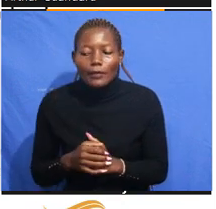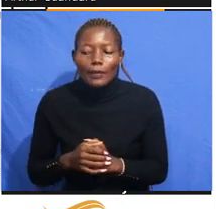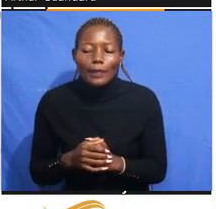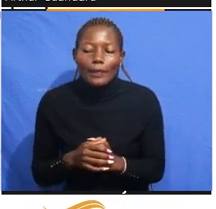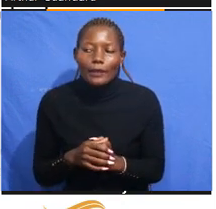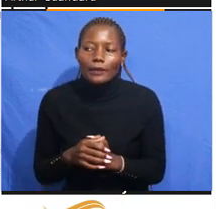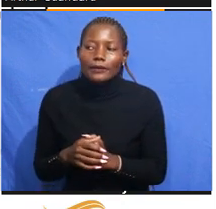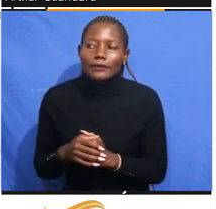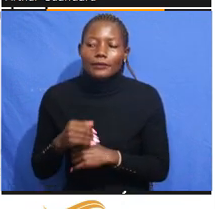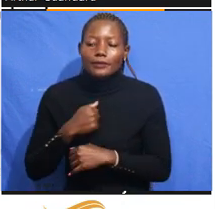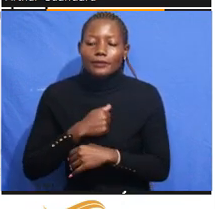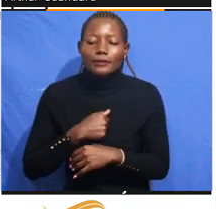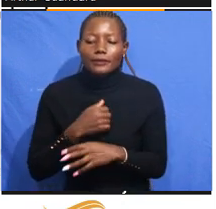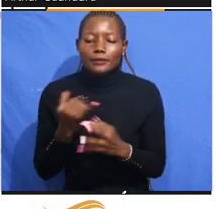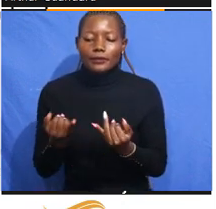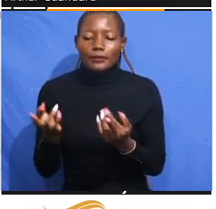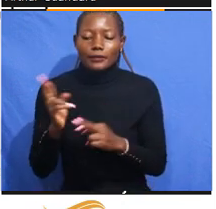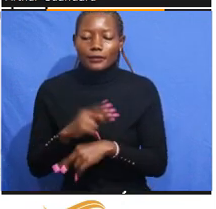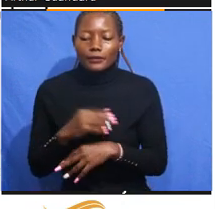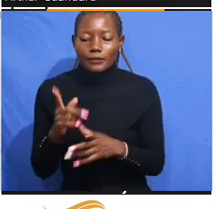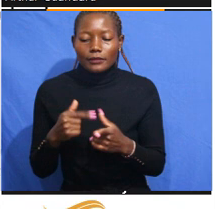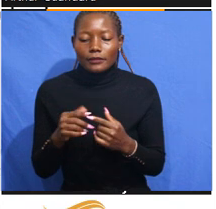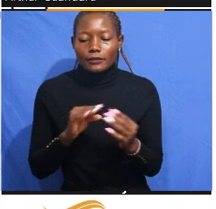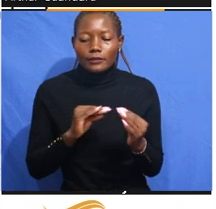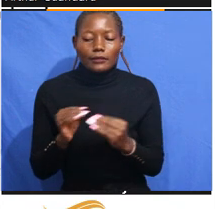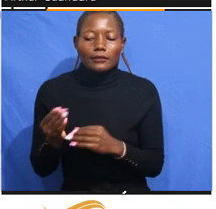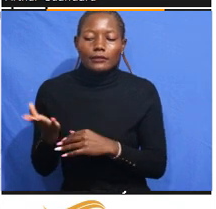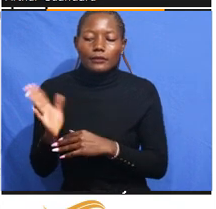they now relax, and they go back to their original